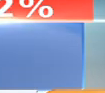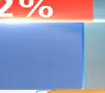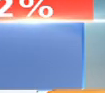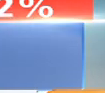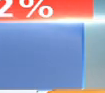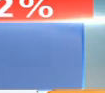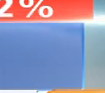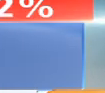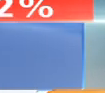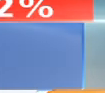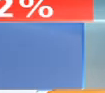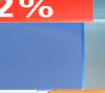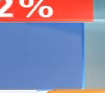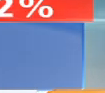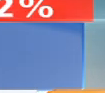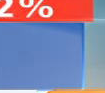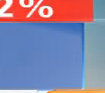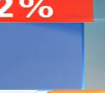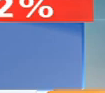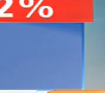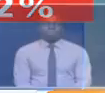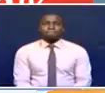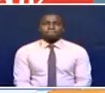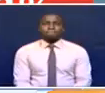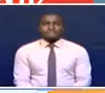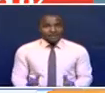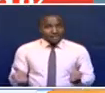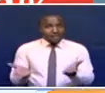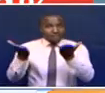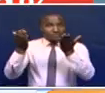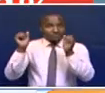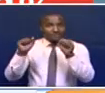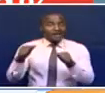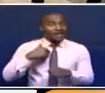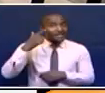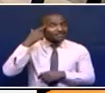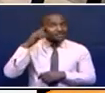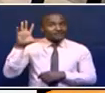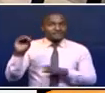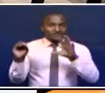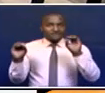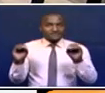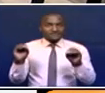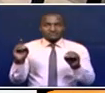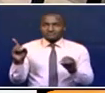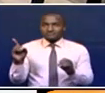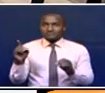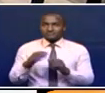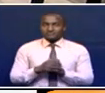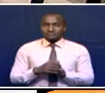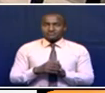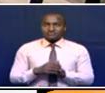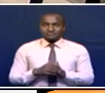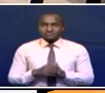yeah. You there's always room for improvement. All right. I think it's a 50-50 thing. Well, 48-52 is close